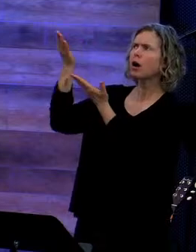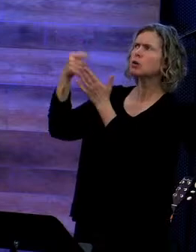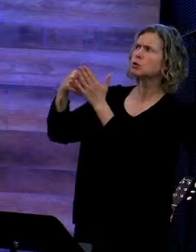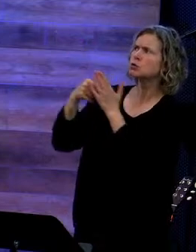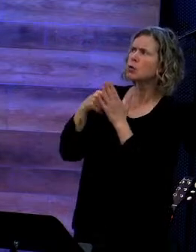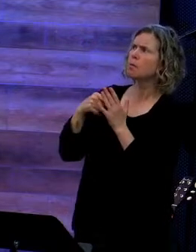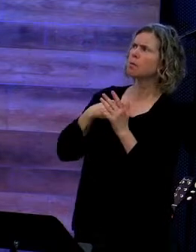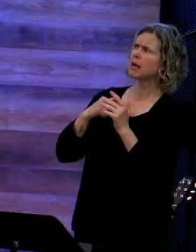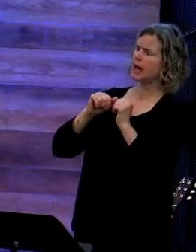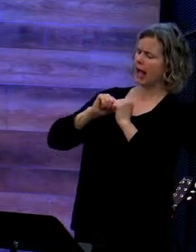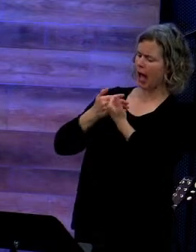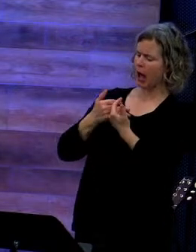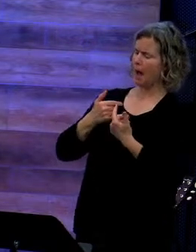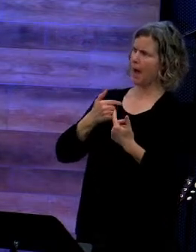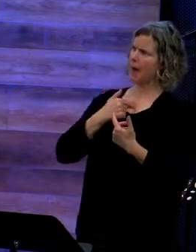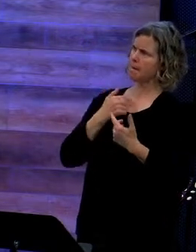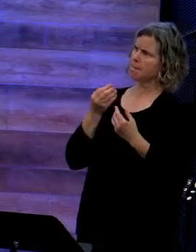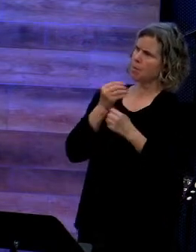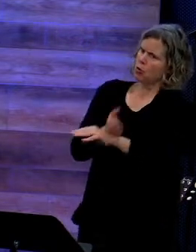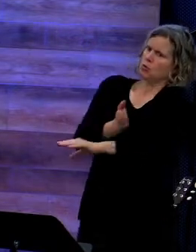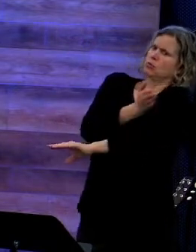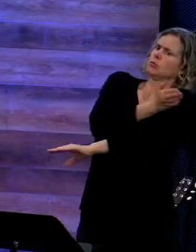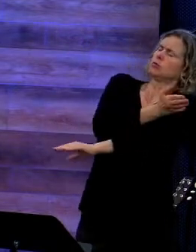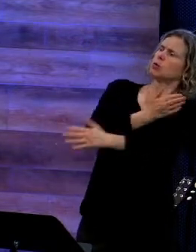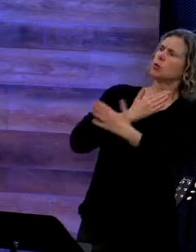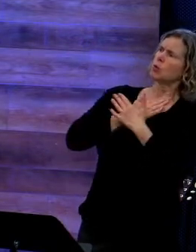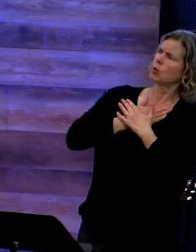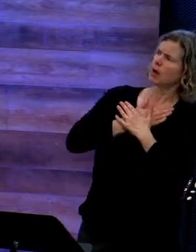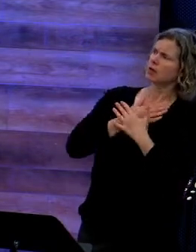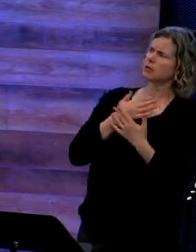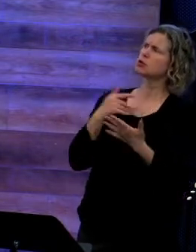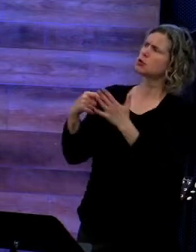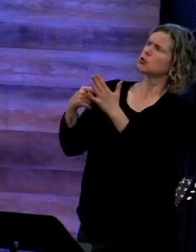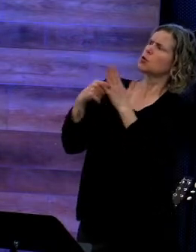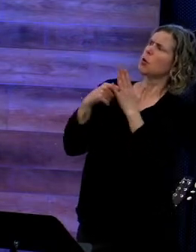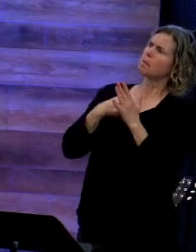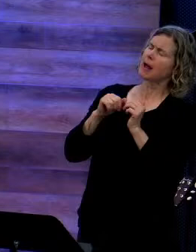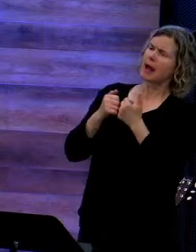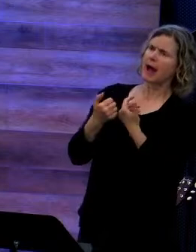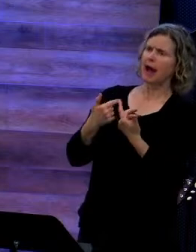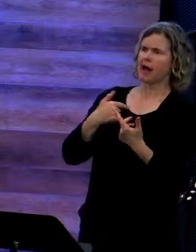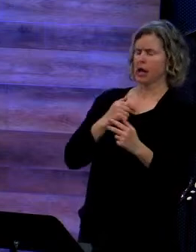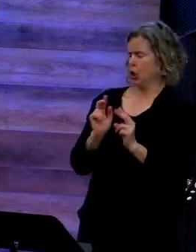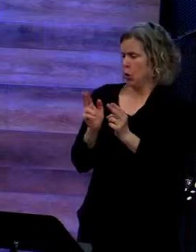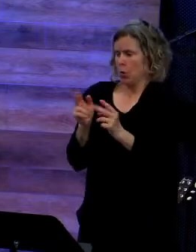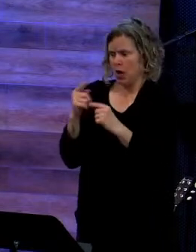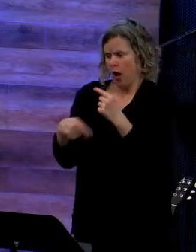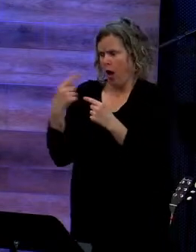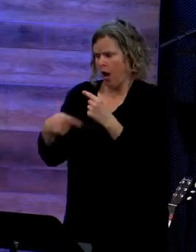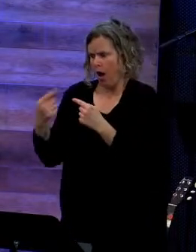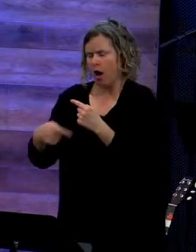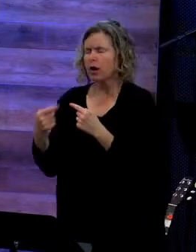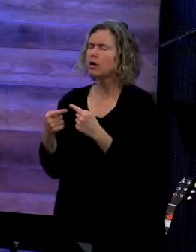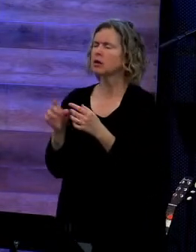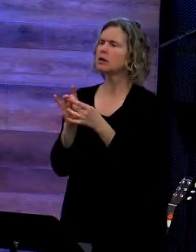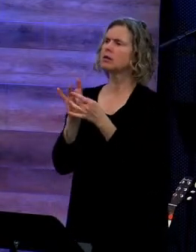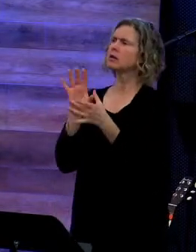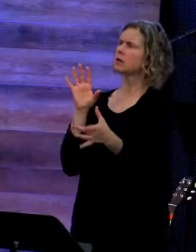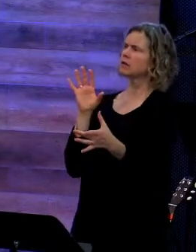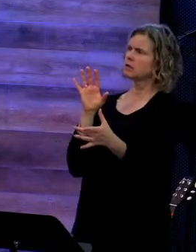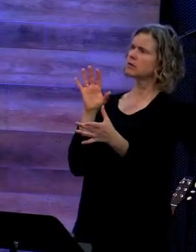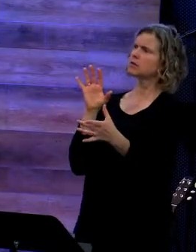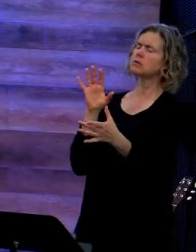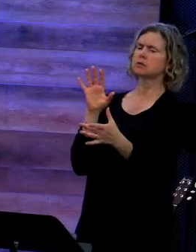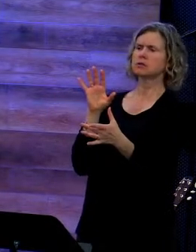me how to get out of that. So here's just the first step, and this is where I'll close. The first step this week, talk to God about